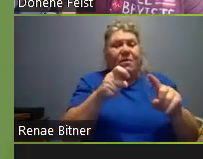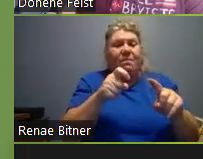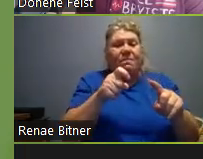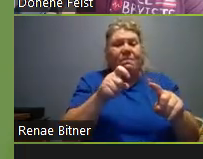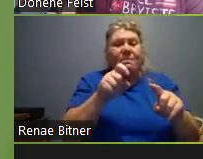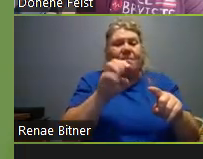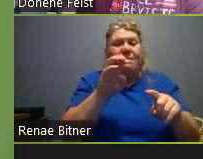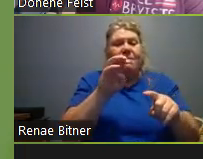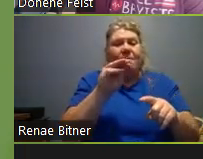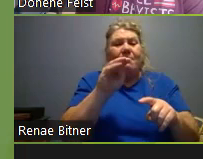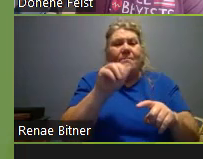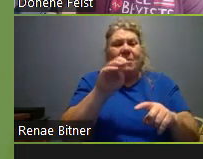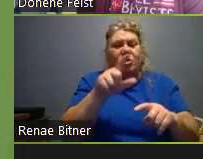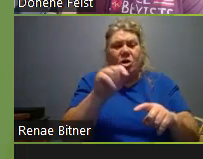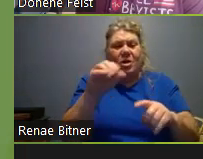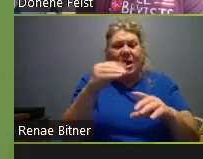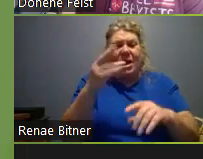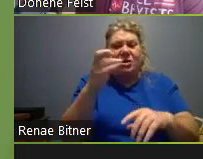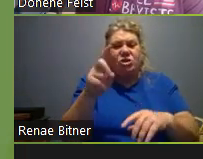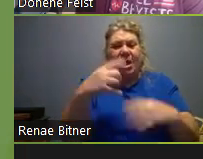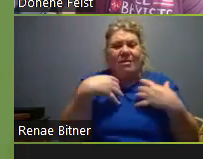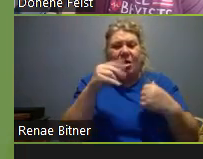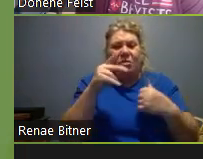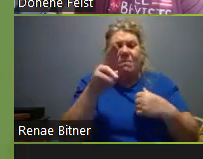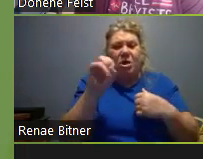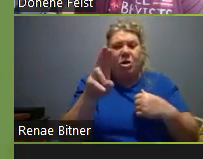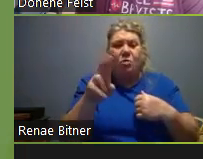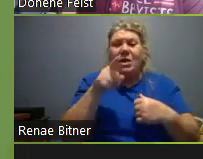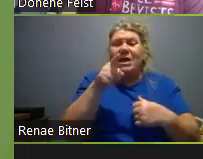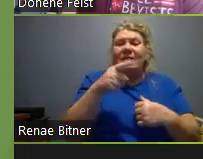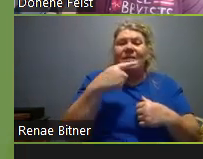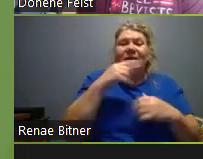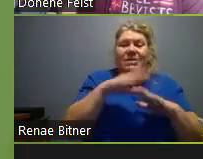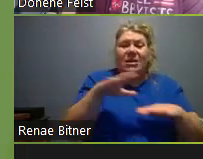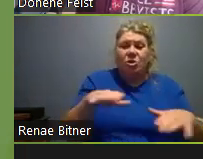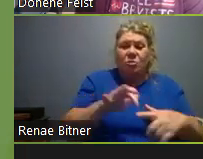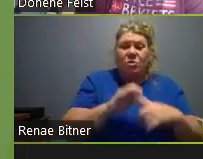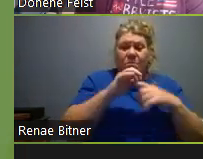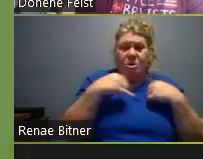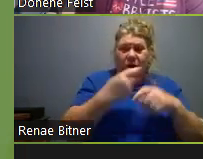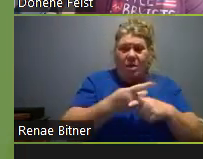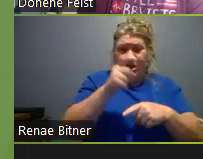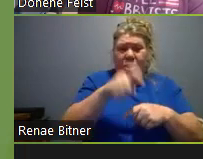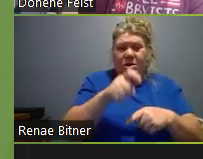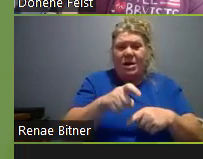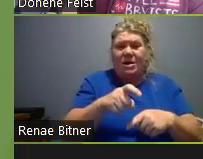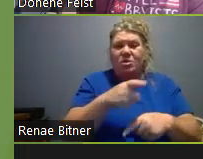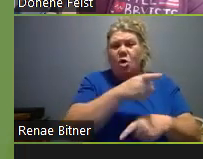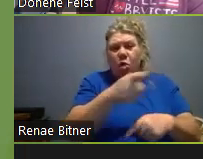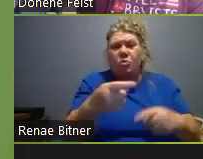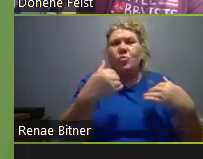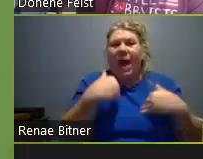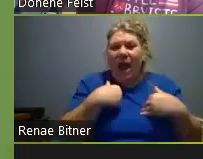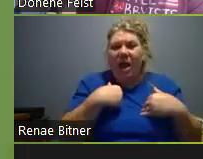So children, they describe children with special health care needs as those who have or are at increased risk